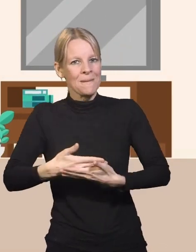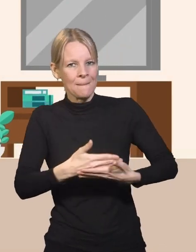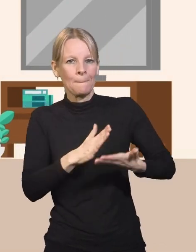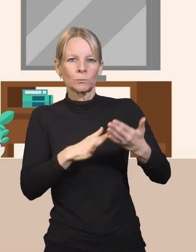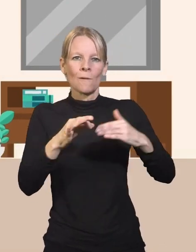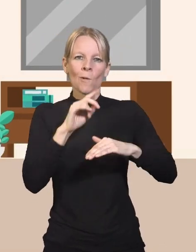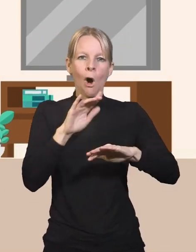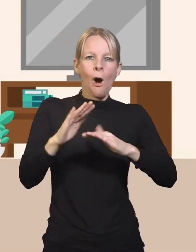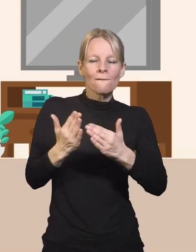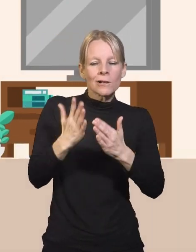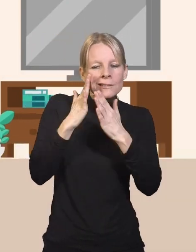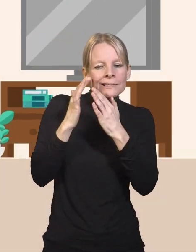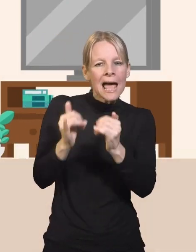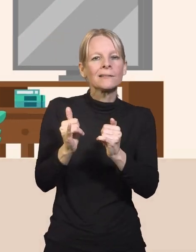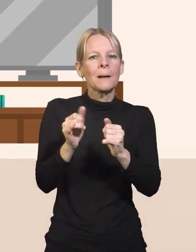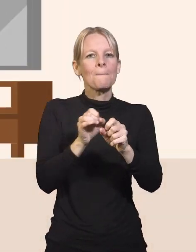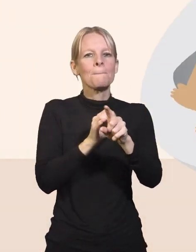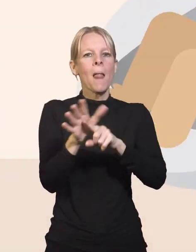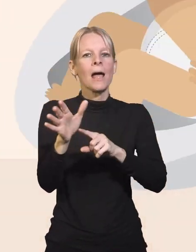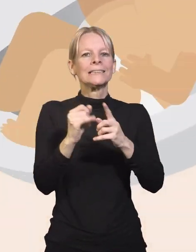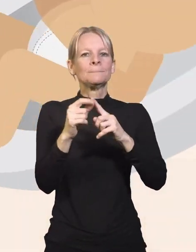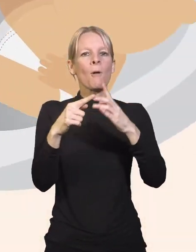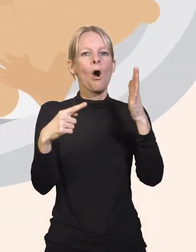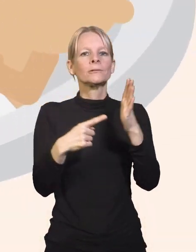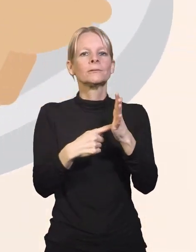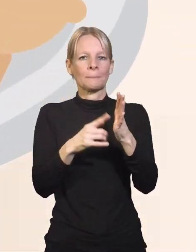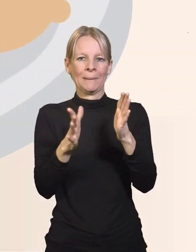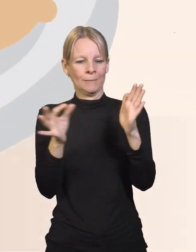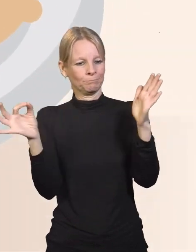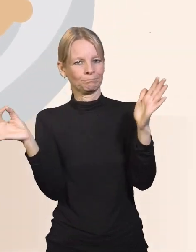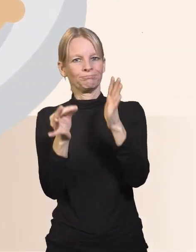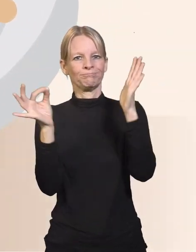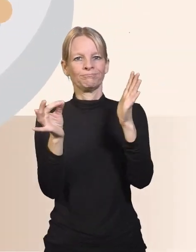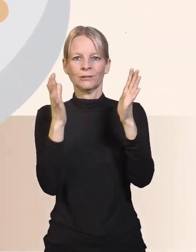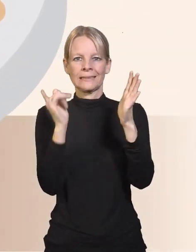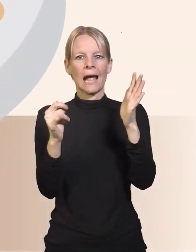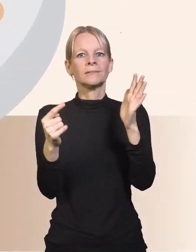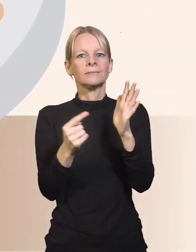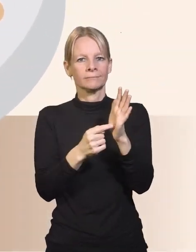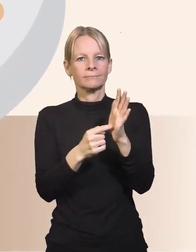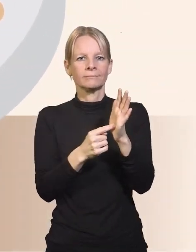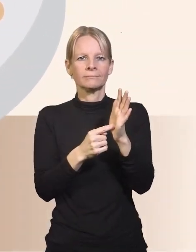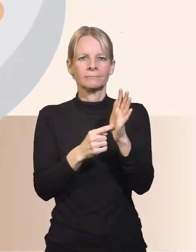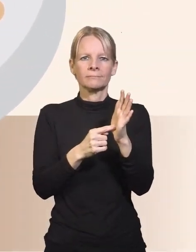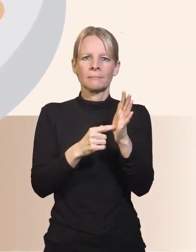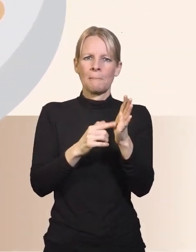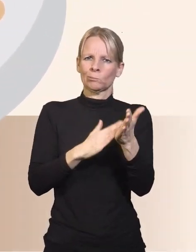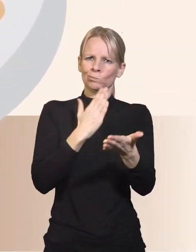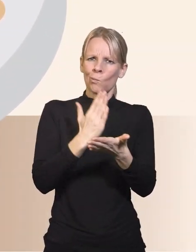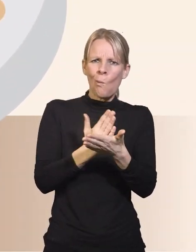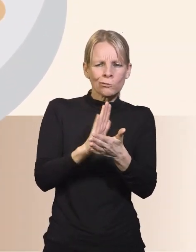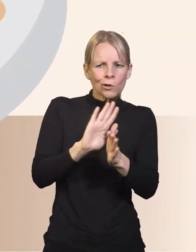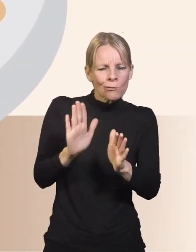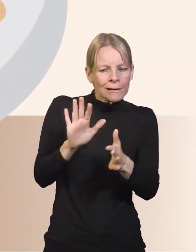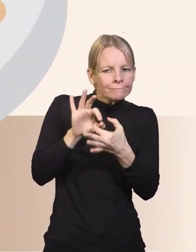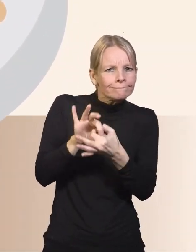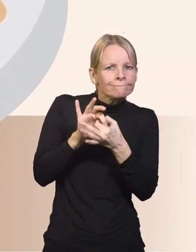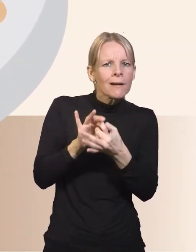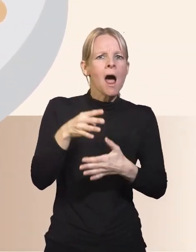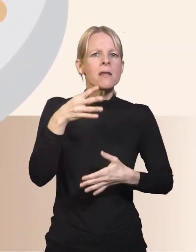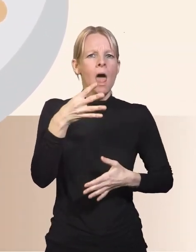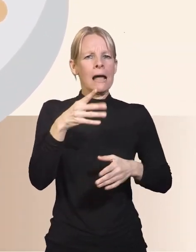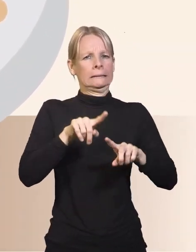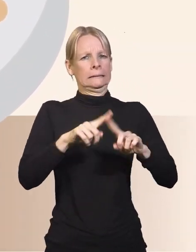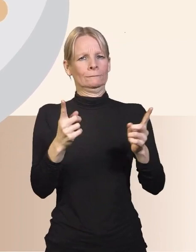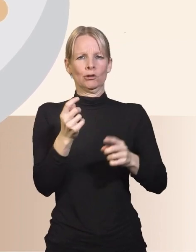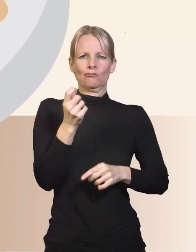a midwife will offer the blood spot test, also known as the heel prick test. This involves taking a few drops of blood from the